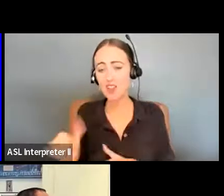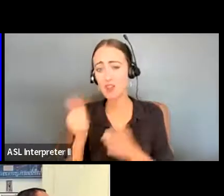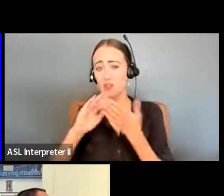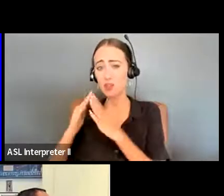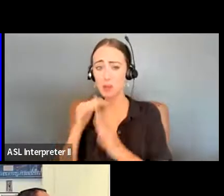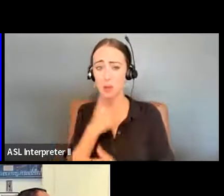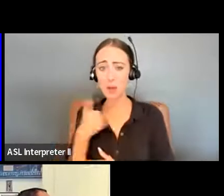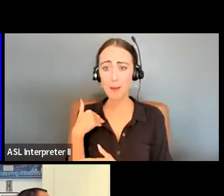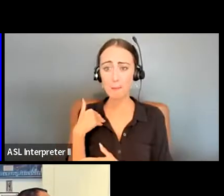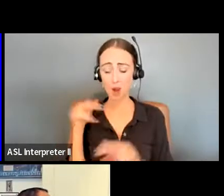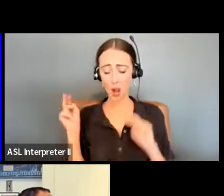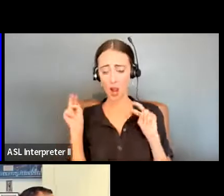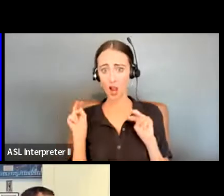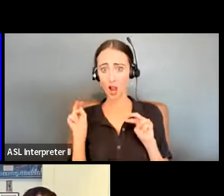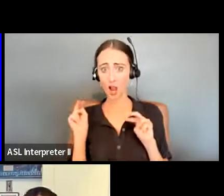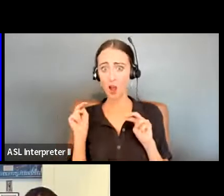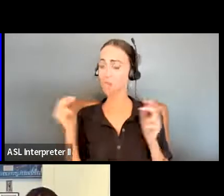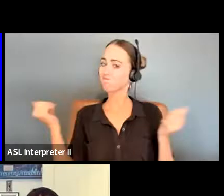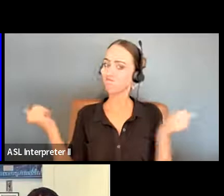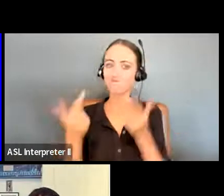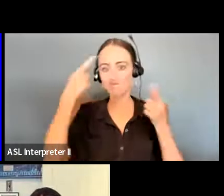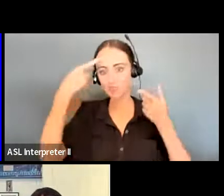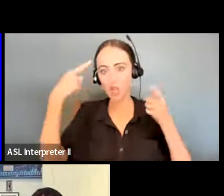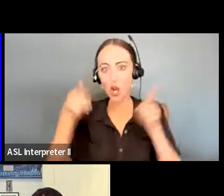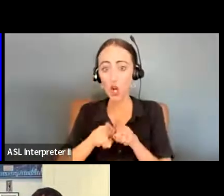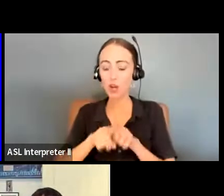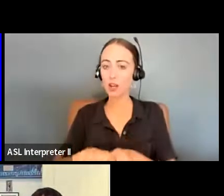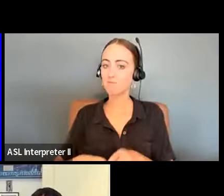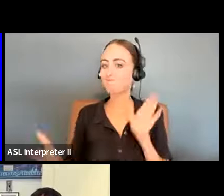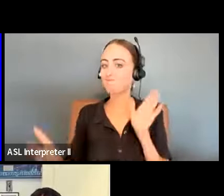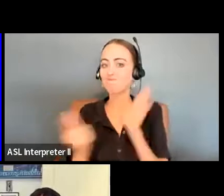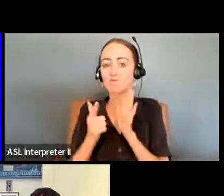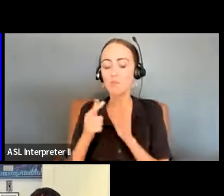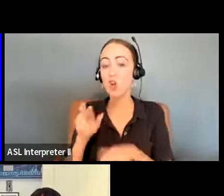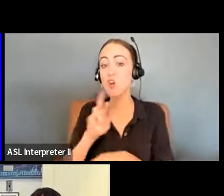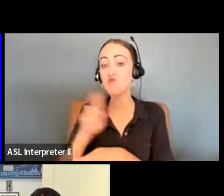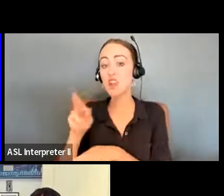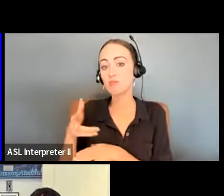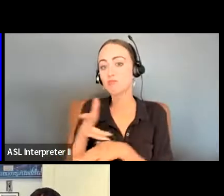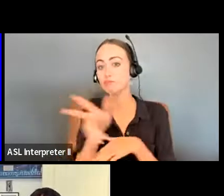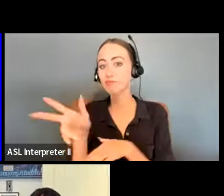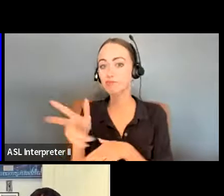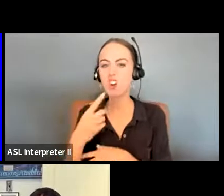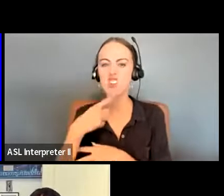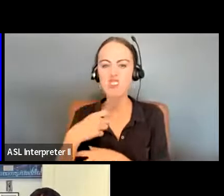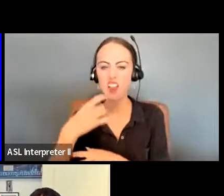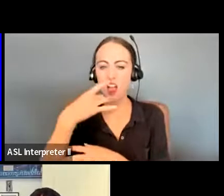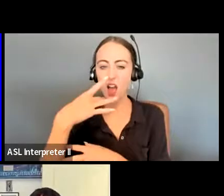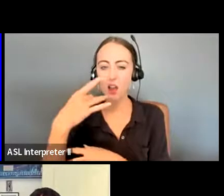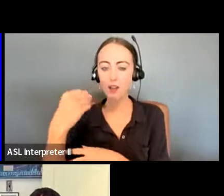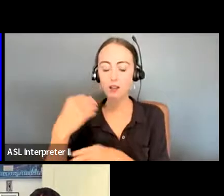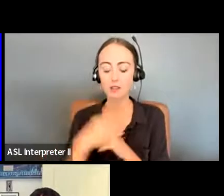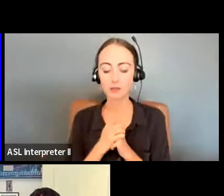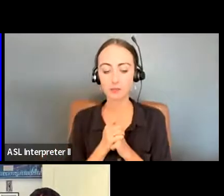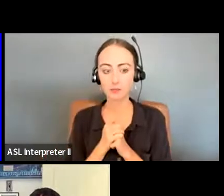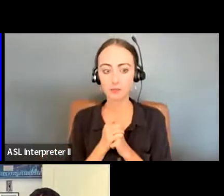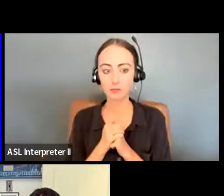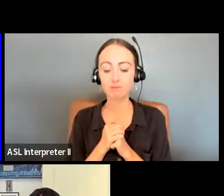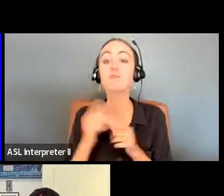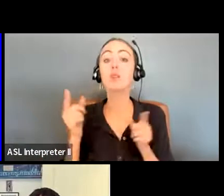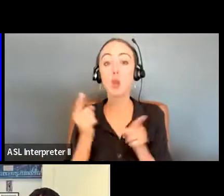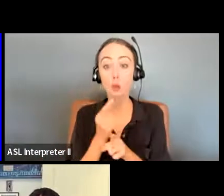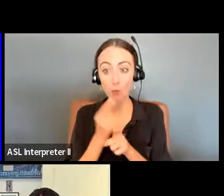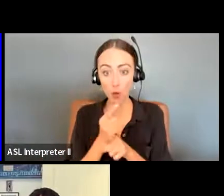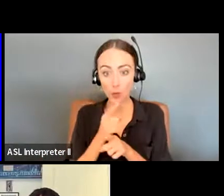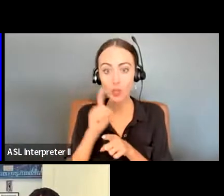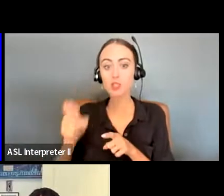members looking at this all agree that prohibiting right turns on red at those intersections is appropriate and